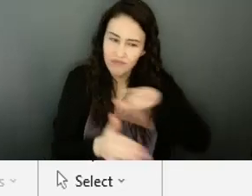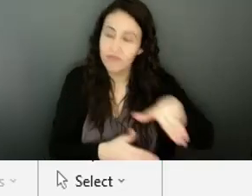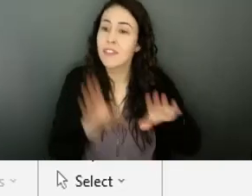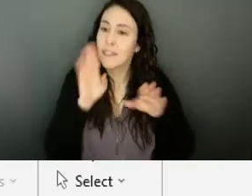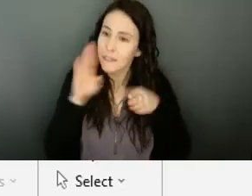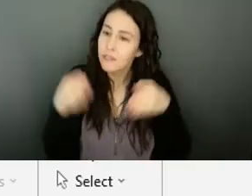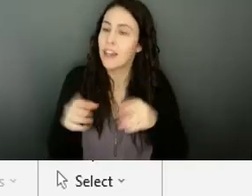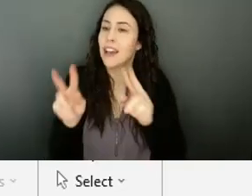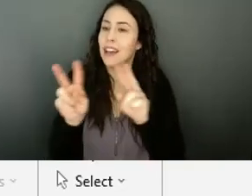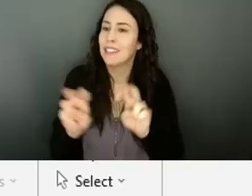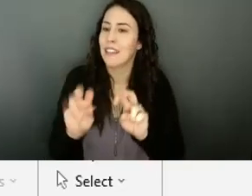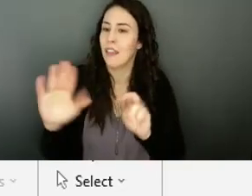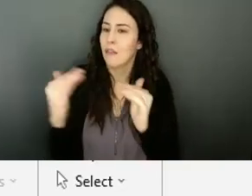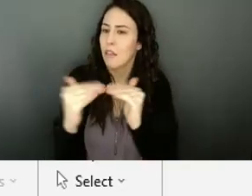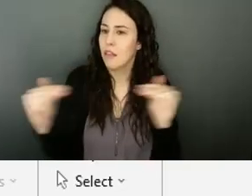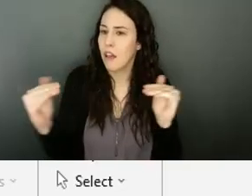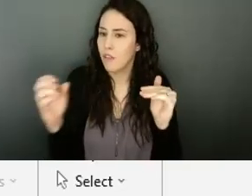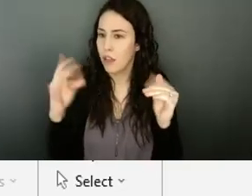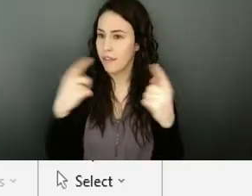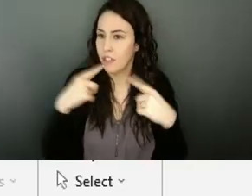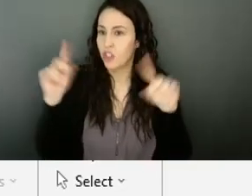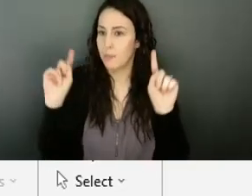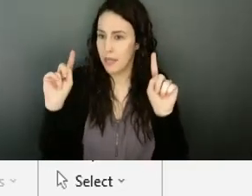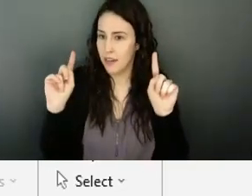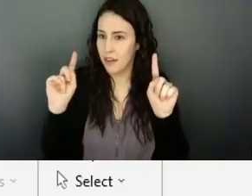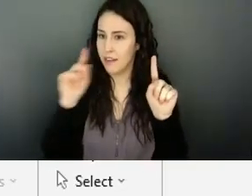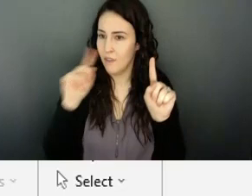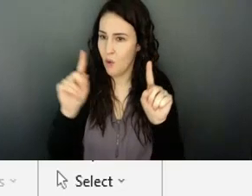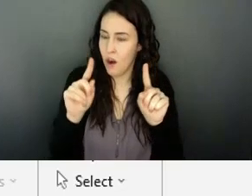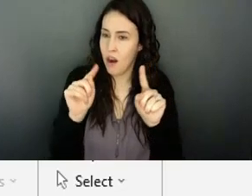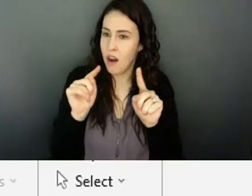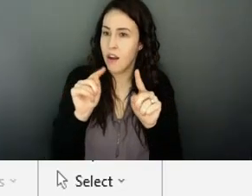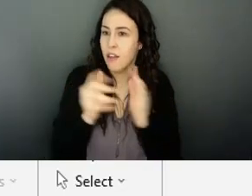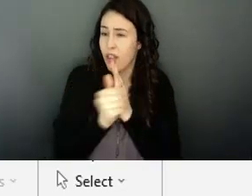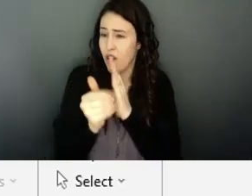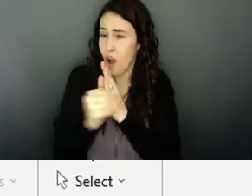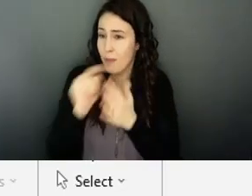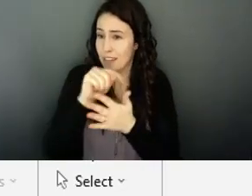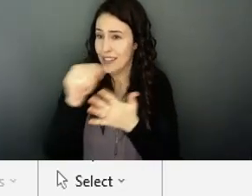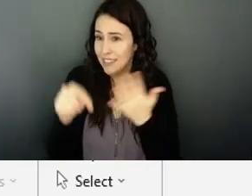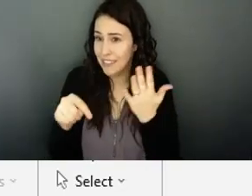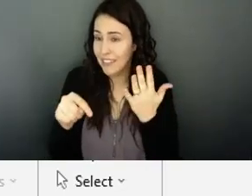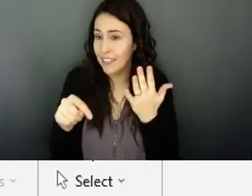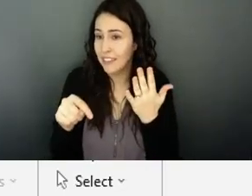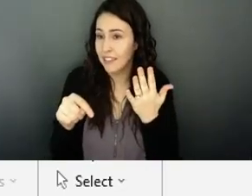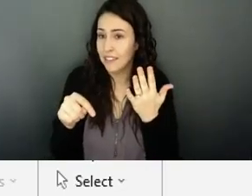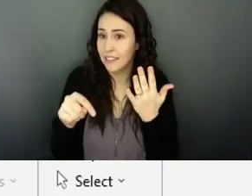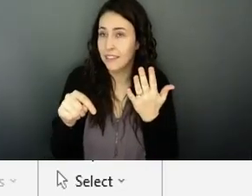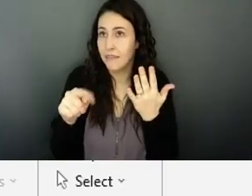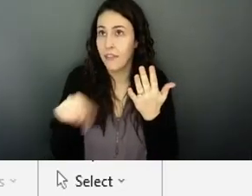their level of achievement of the competencies that they are allowed